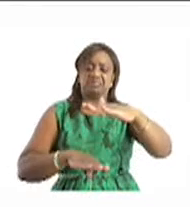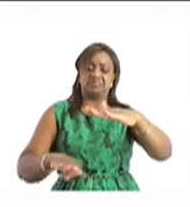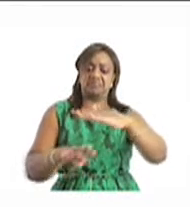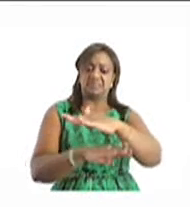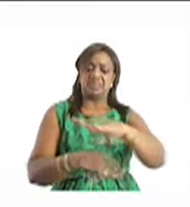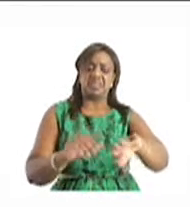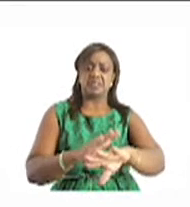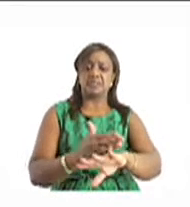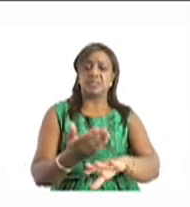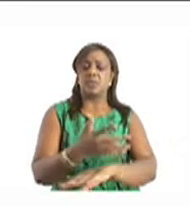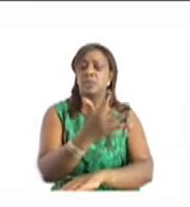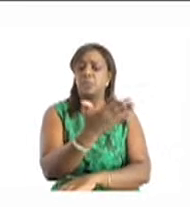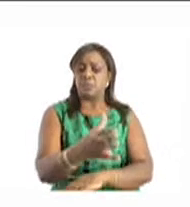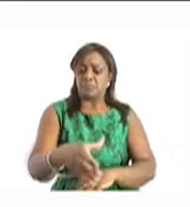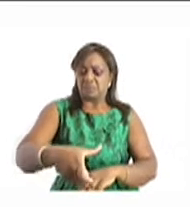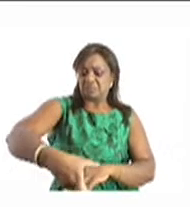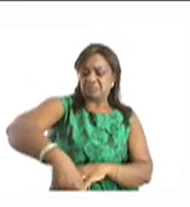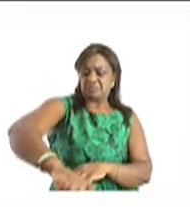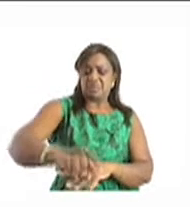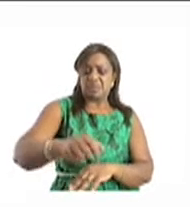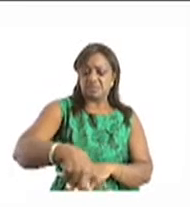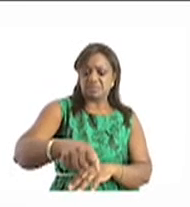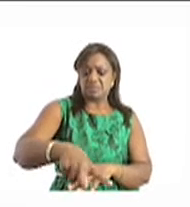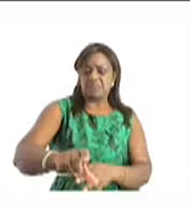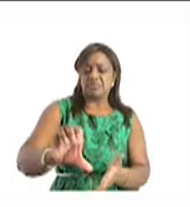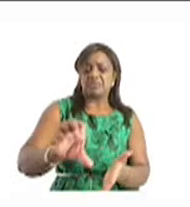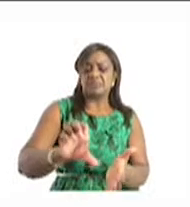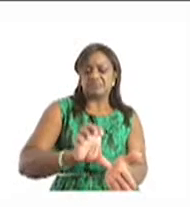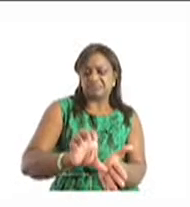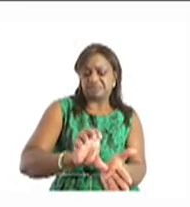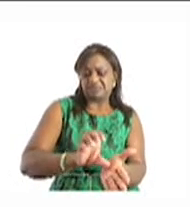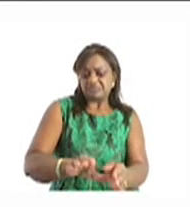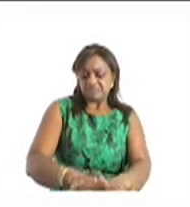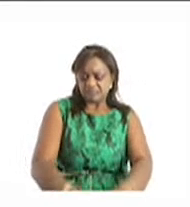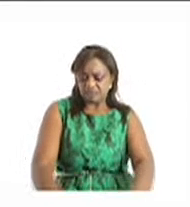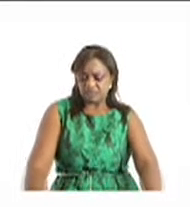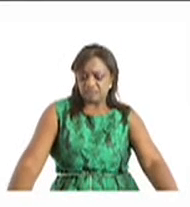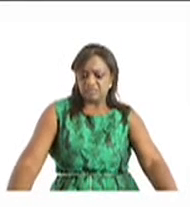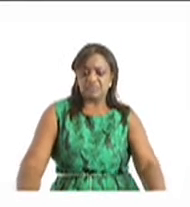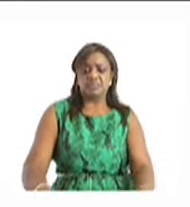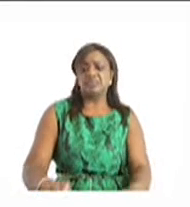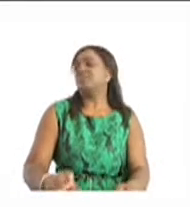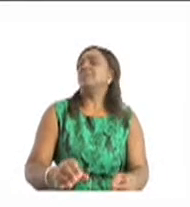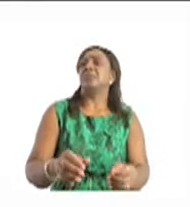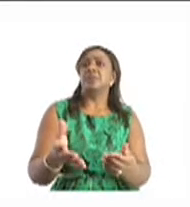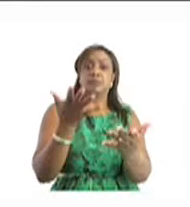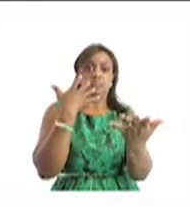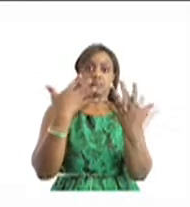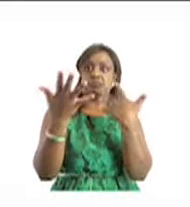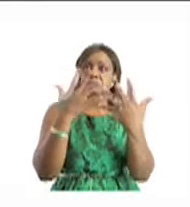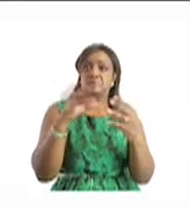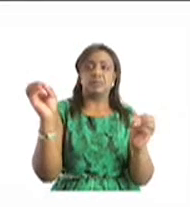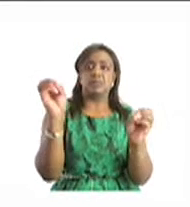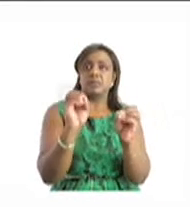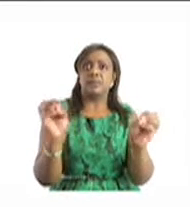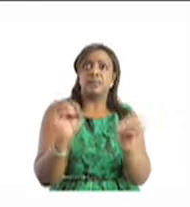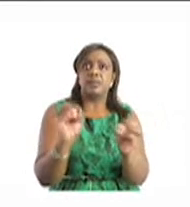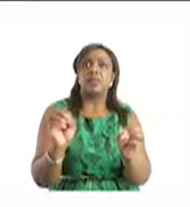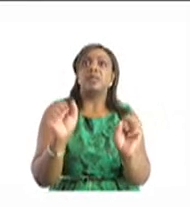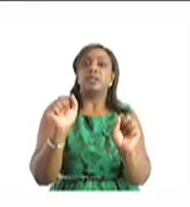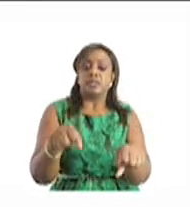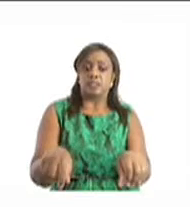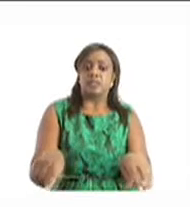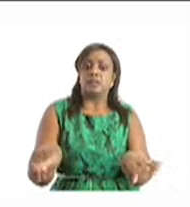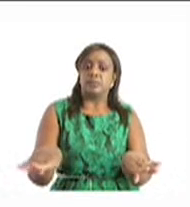leaks, poor ventilation, dirty carpets, and pest infestation can lead to increase in molds, mites,